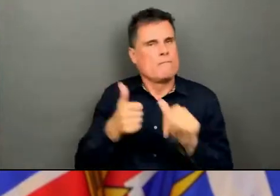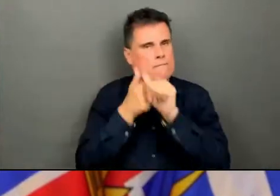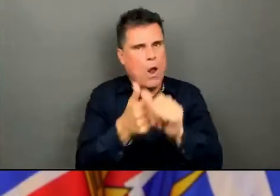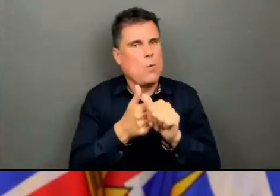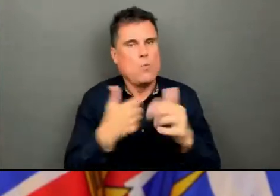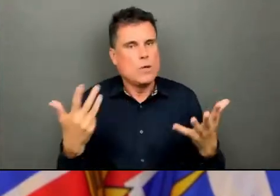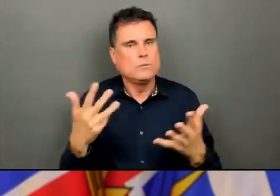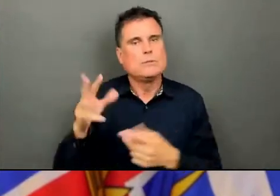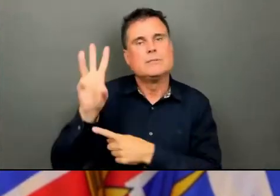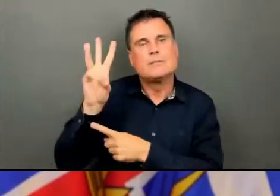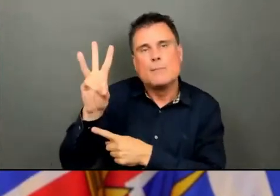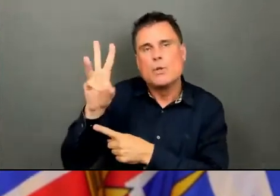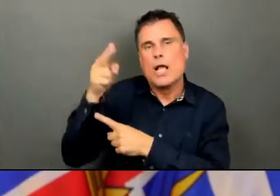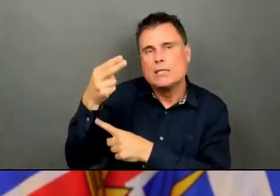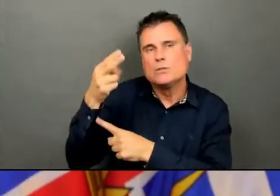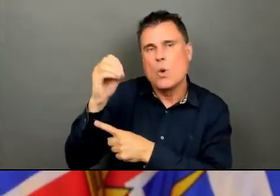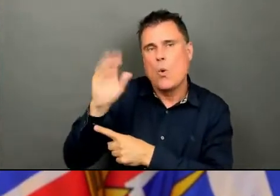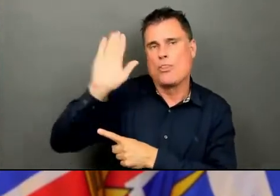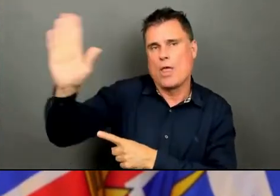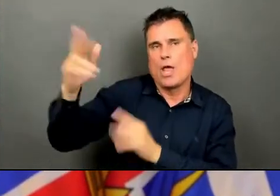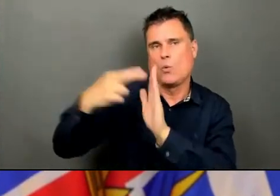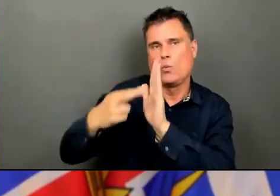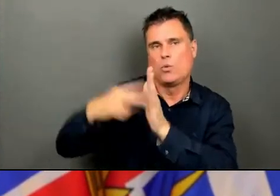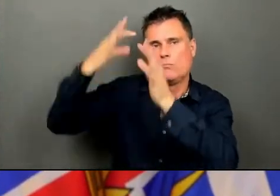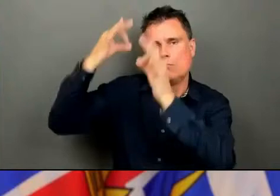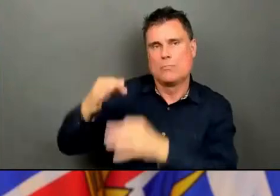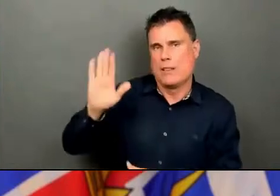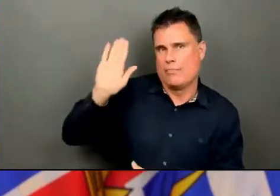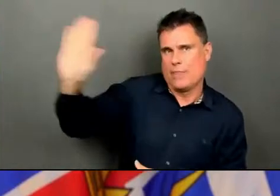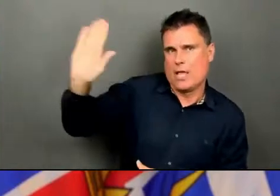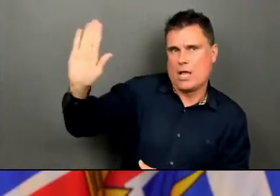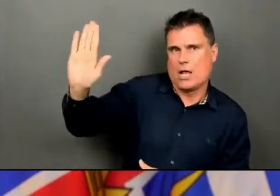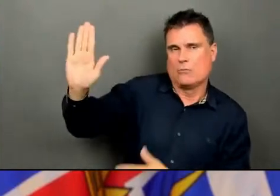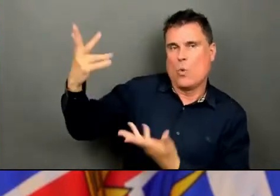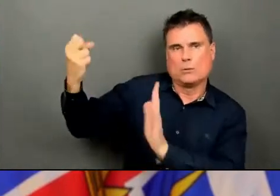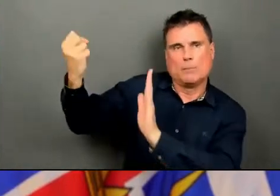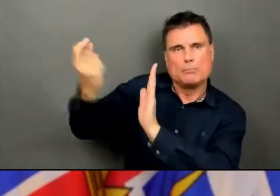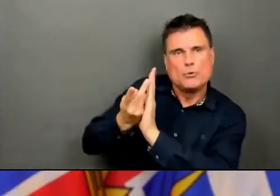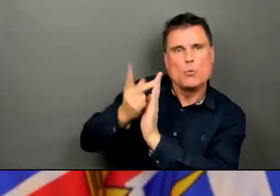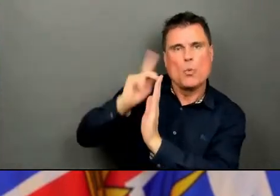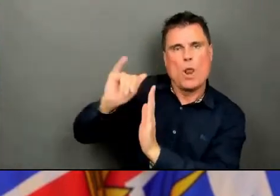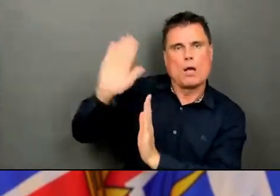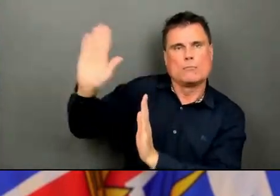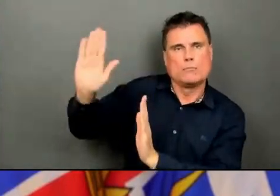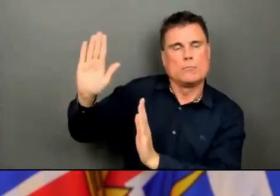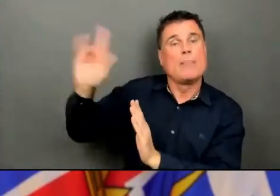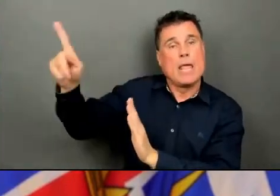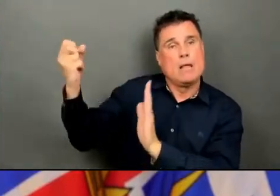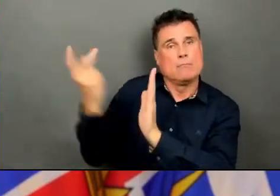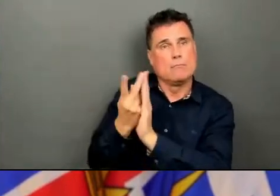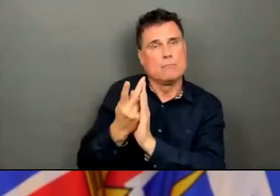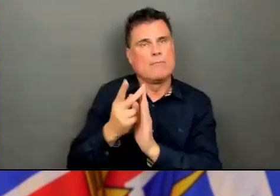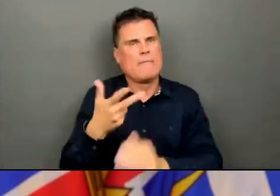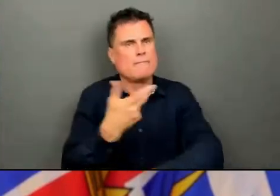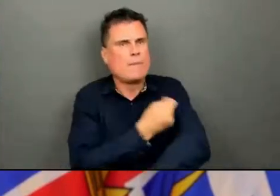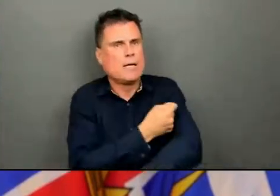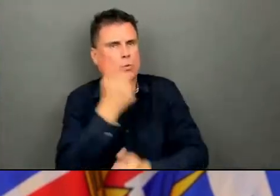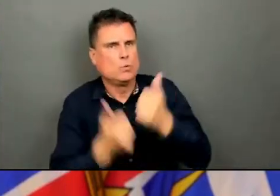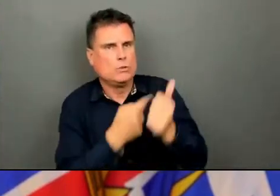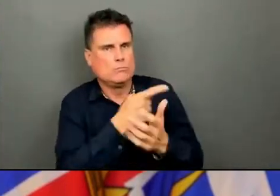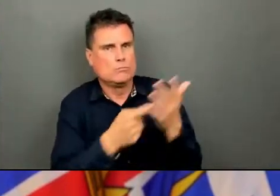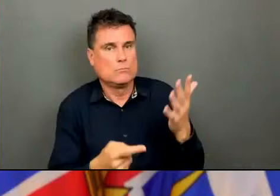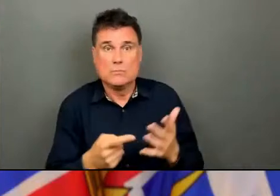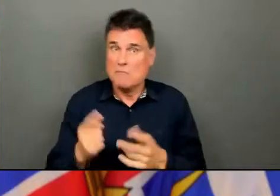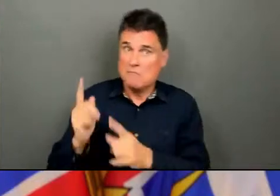be the standard that someone will need to meet. And yes, we are hearing, of course, that mixing or matching is going